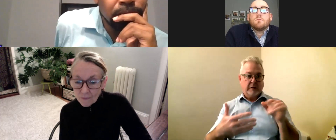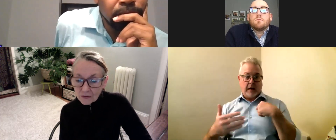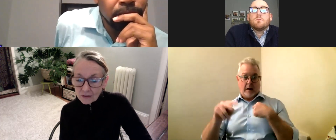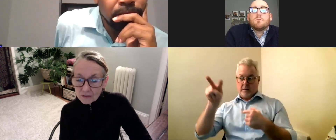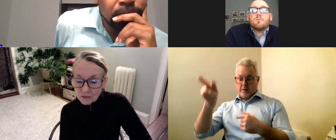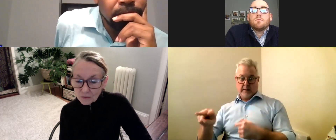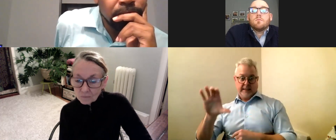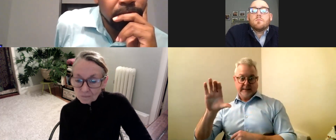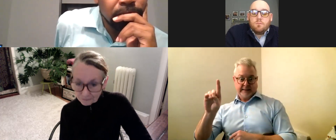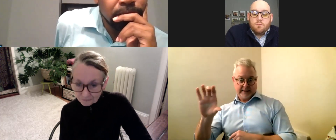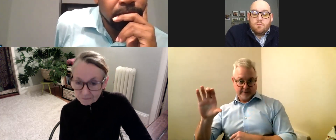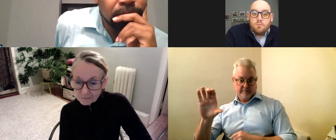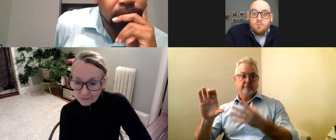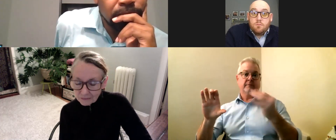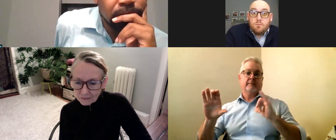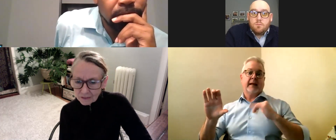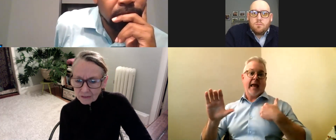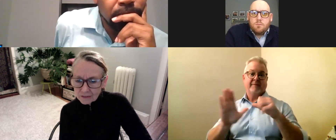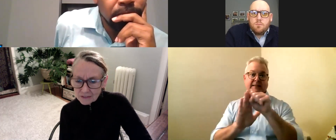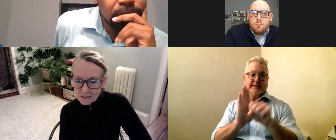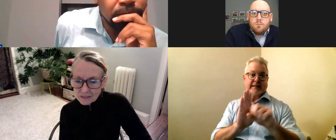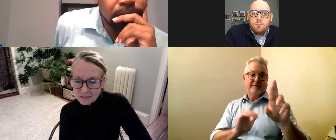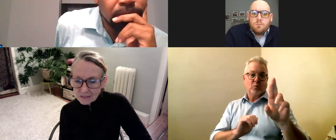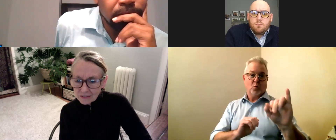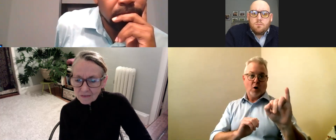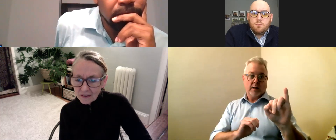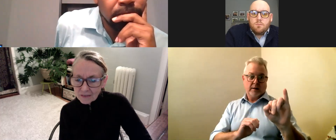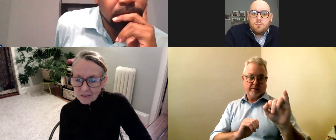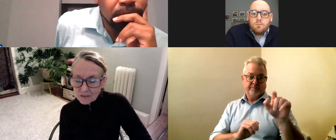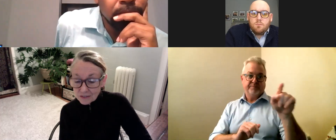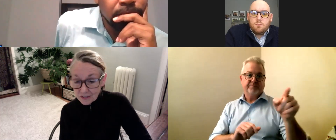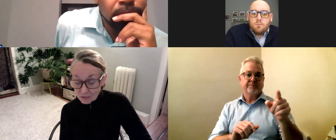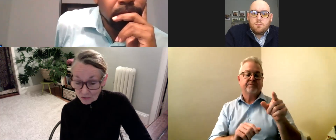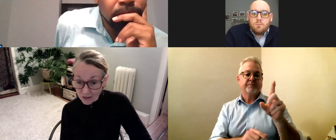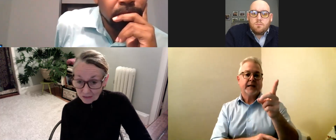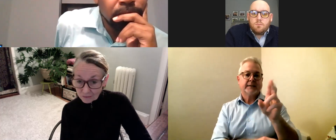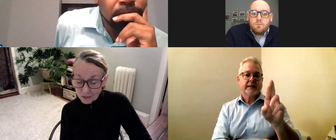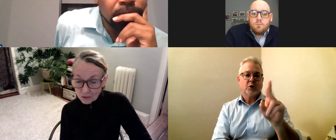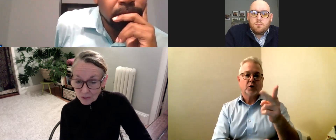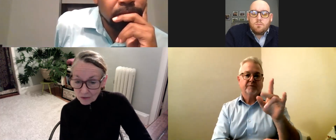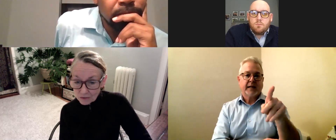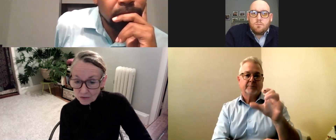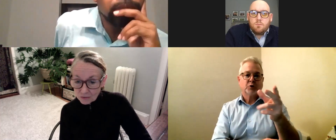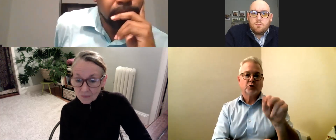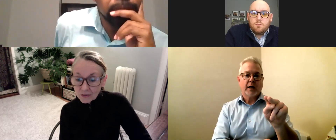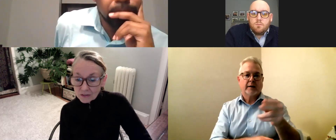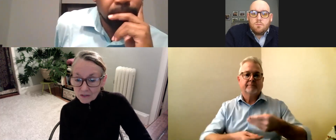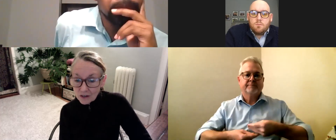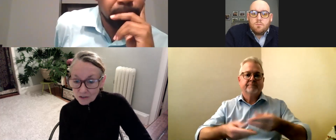people. And so the CDC, and then there's the state of Rhode Island. And when you compare those